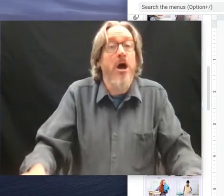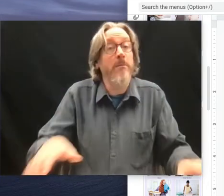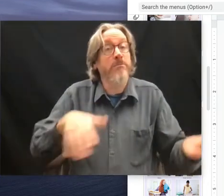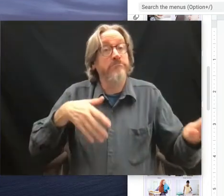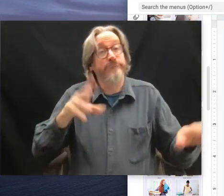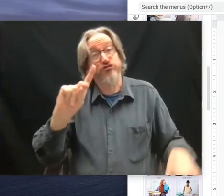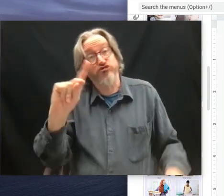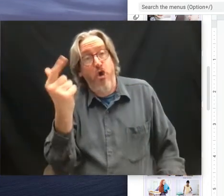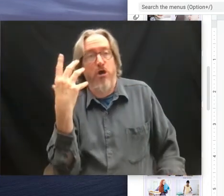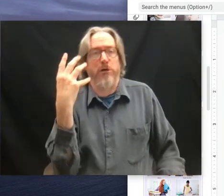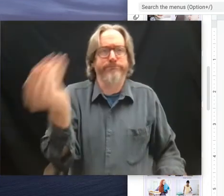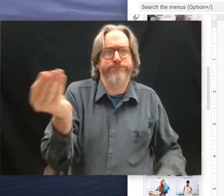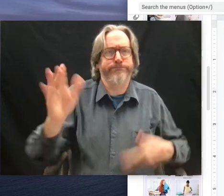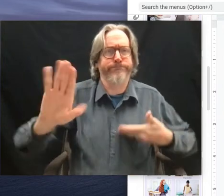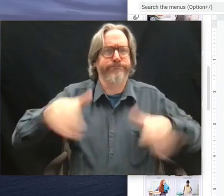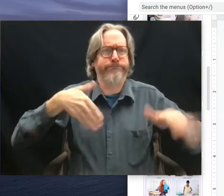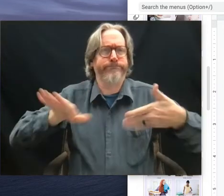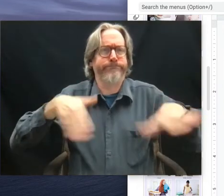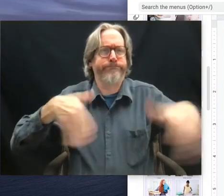money.